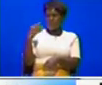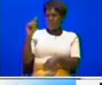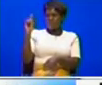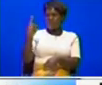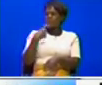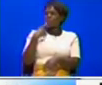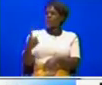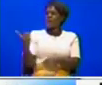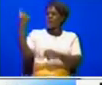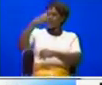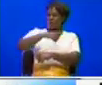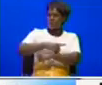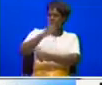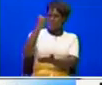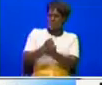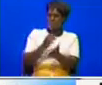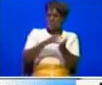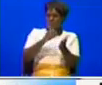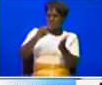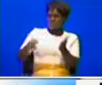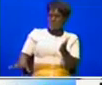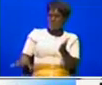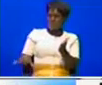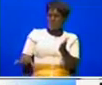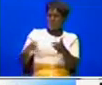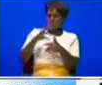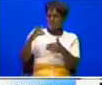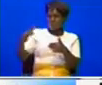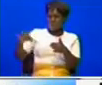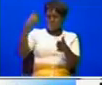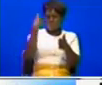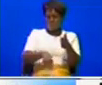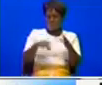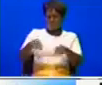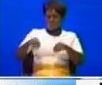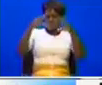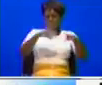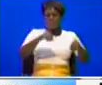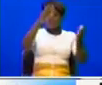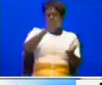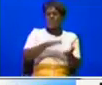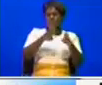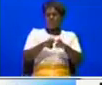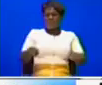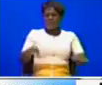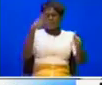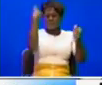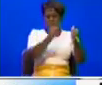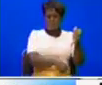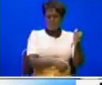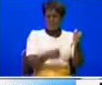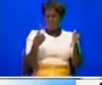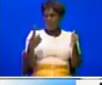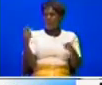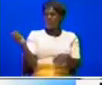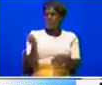first 100 days in office, I will abolish permits for mama mboga and hawkers and also reduce land rates." 1 month